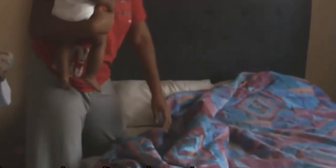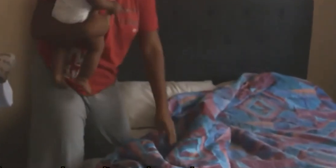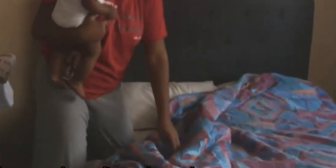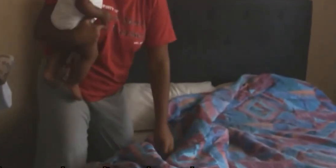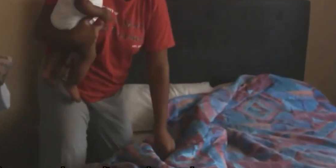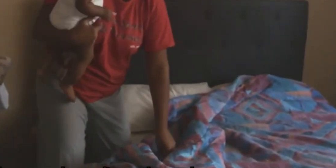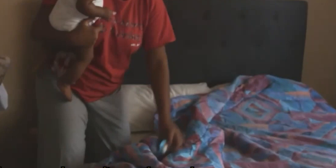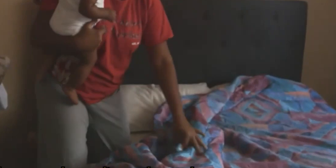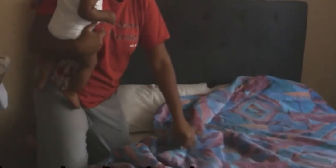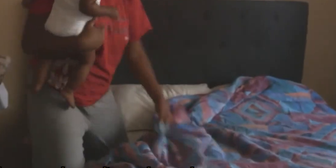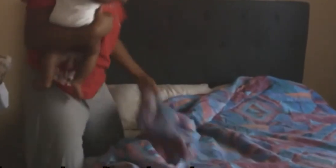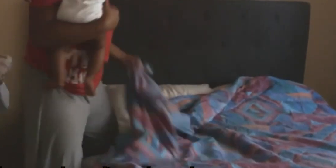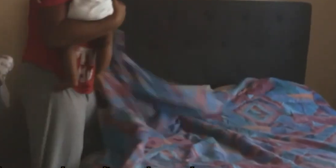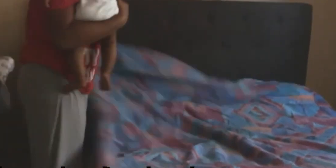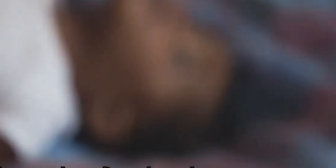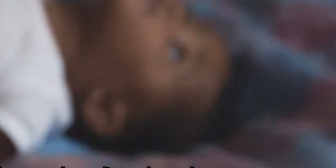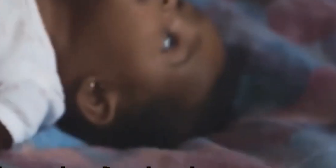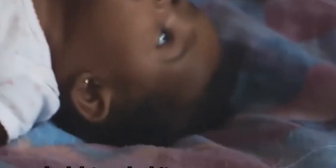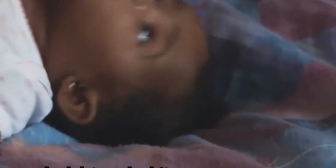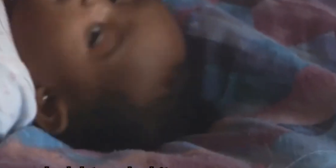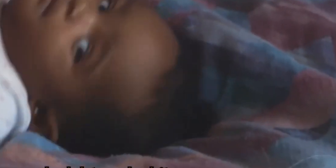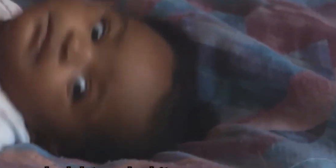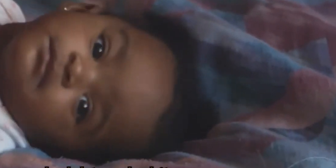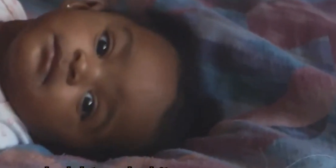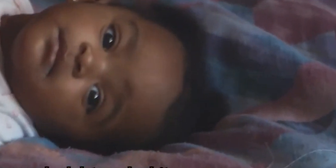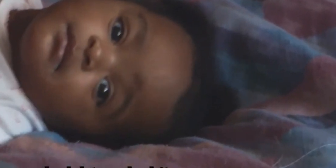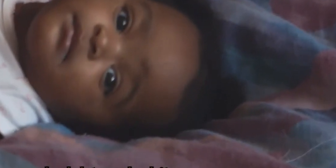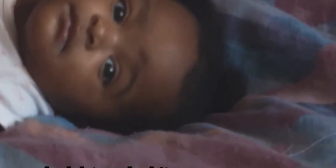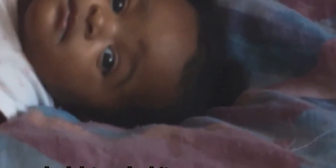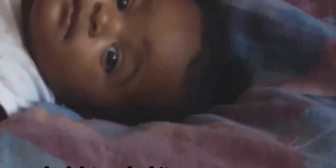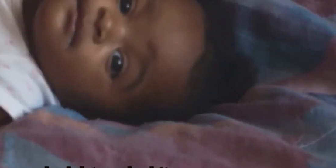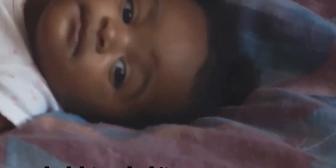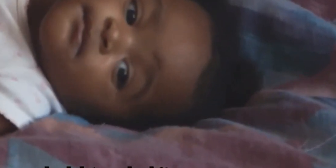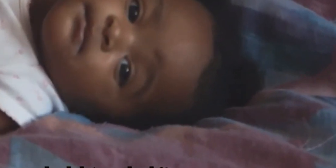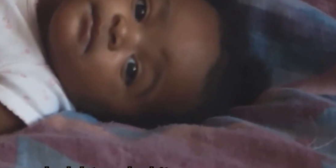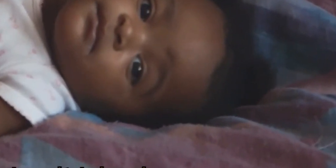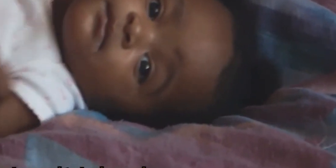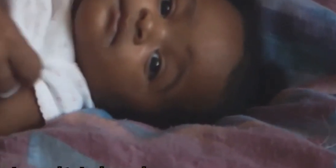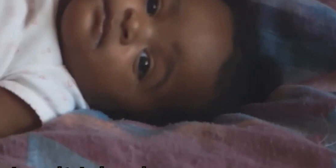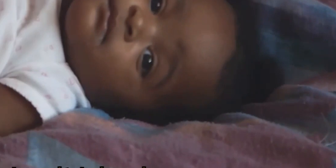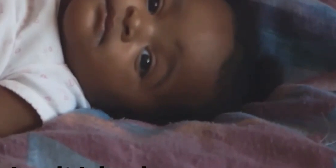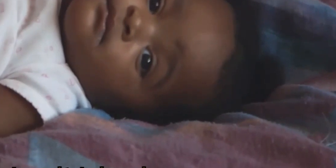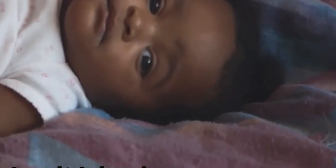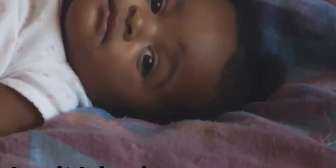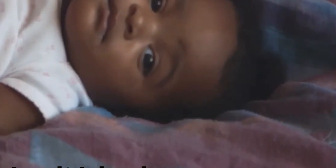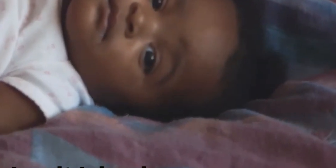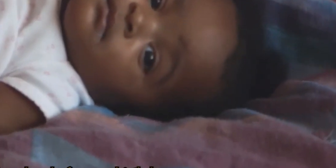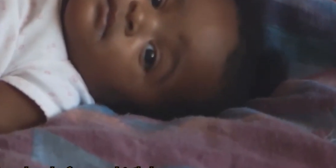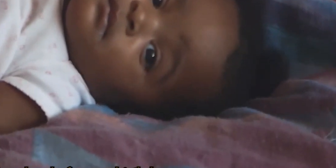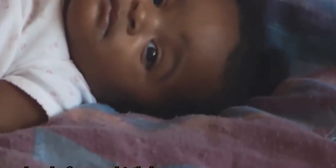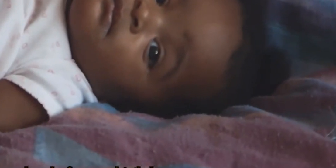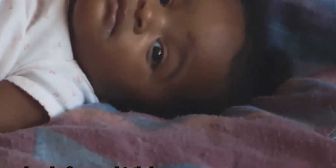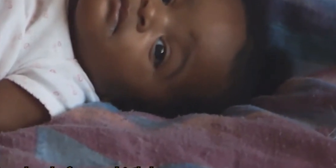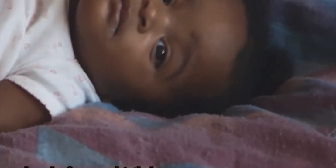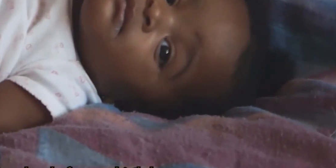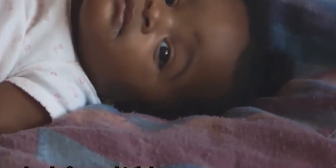I think you need your diaper changed. Let me check. Let me check it. I moved to Inglewood 2